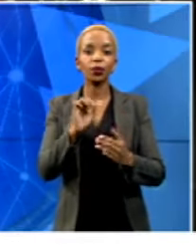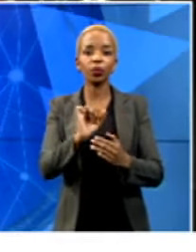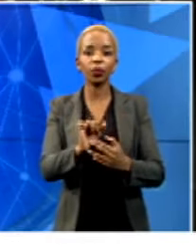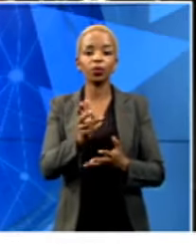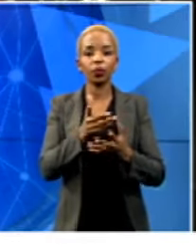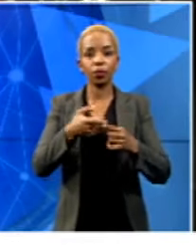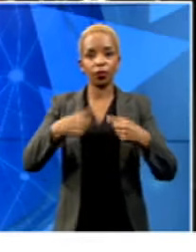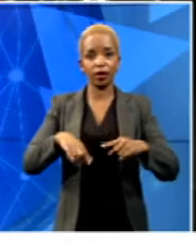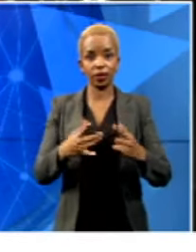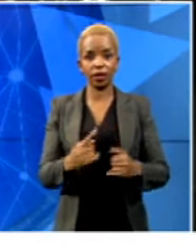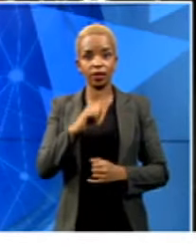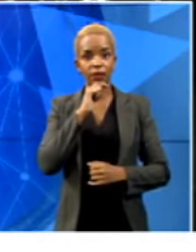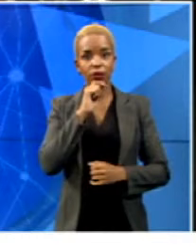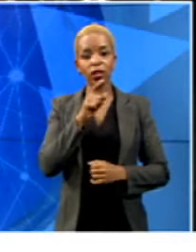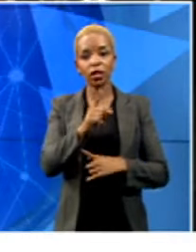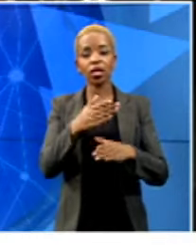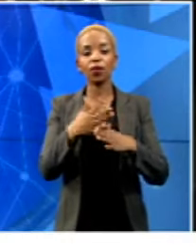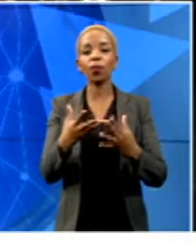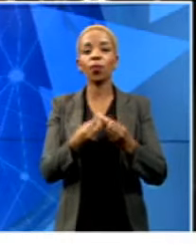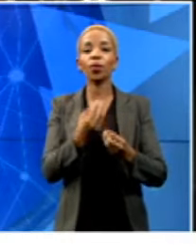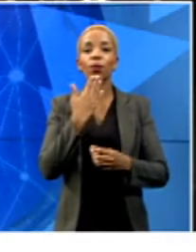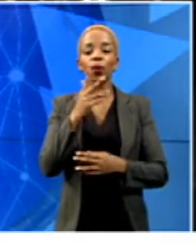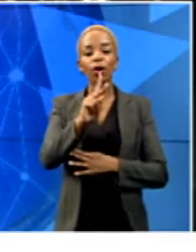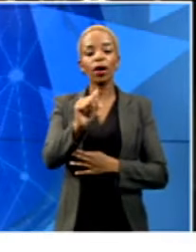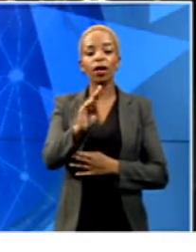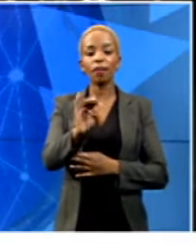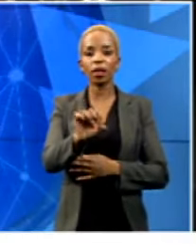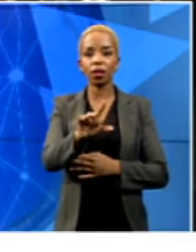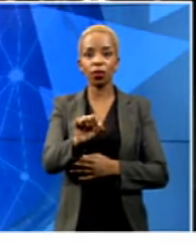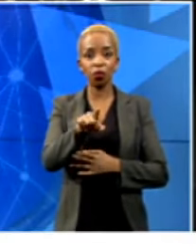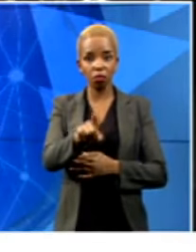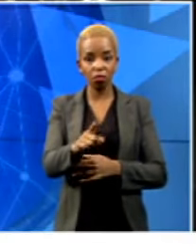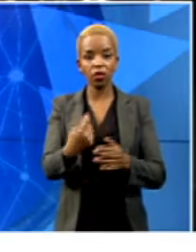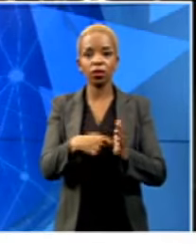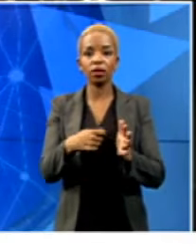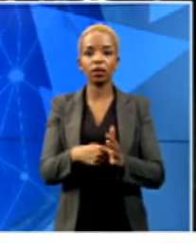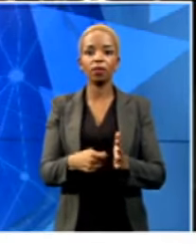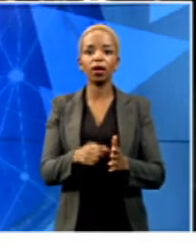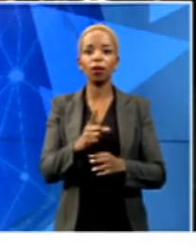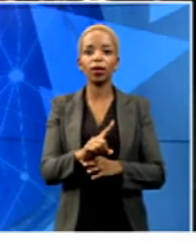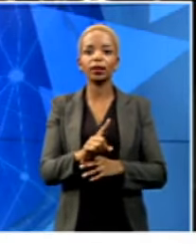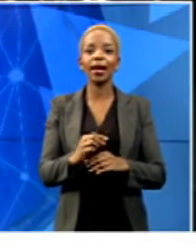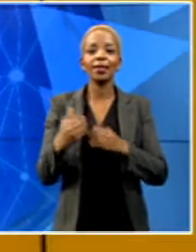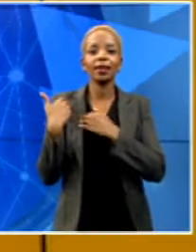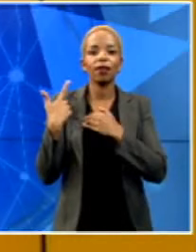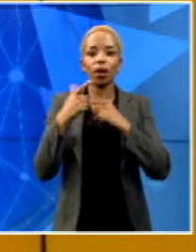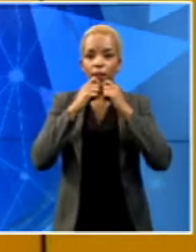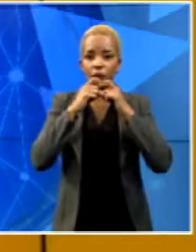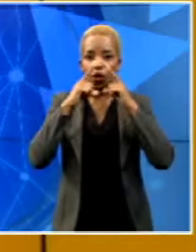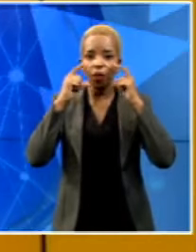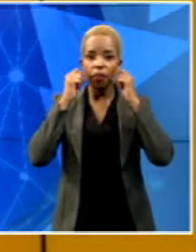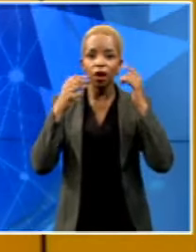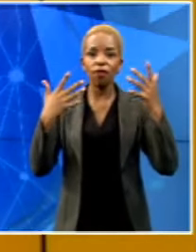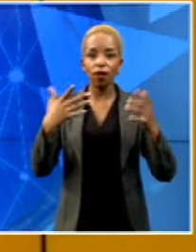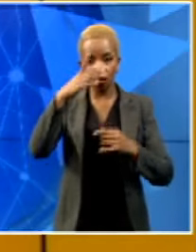Kabelo Mabalane's latest initiative, SHOUT4MASKS, in which they intend to buy safe, proper masks for frontline heroes of the